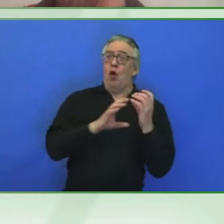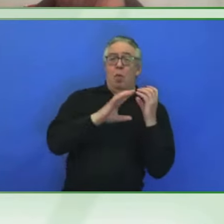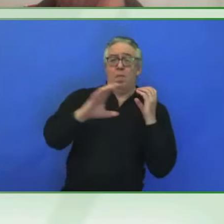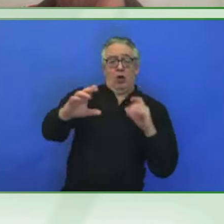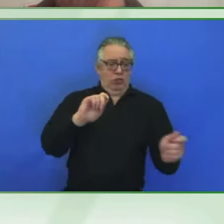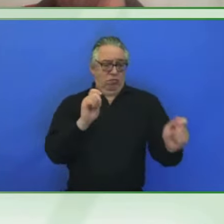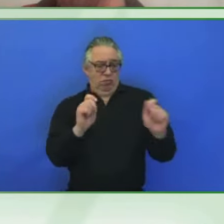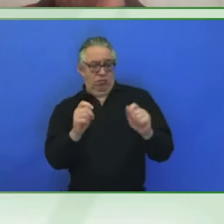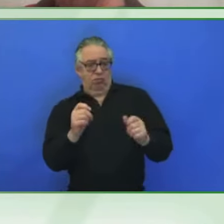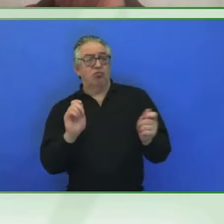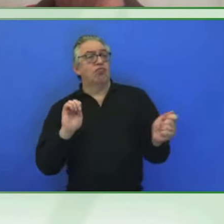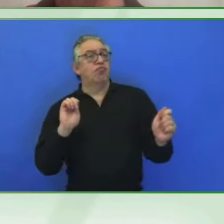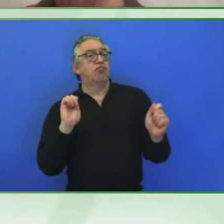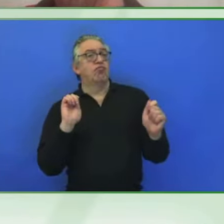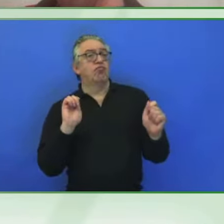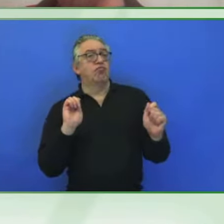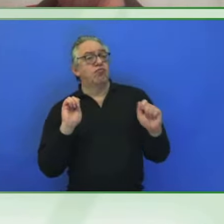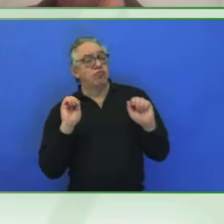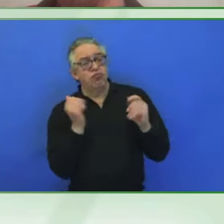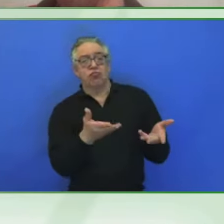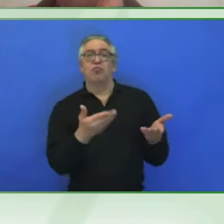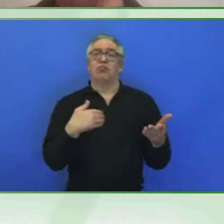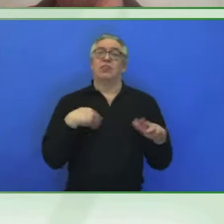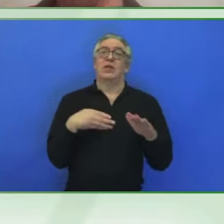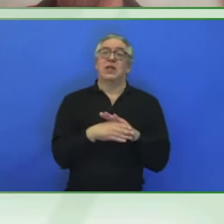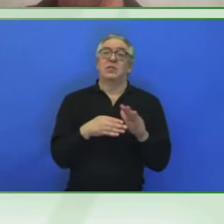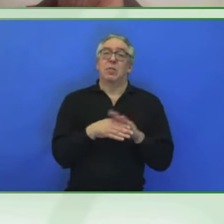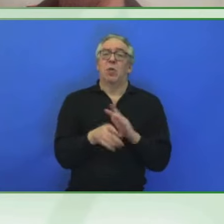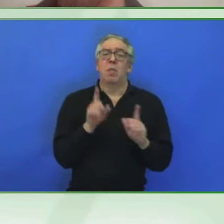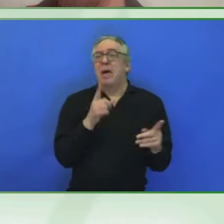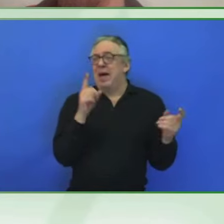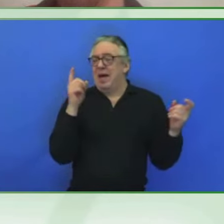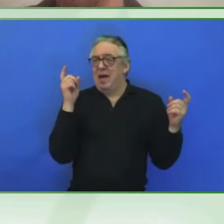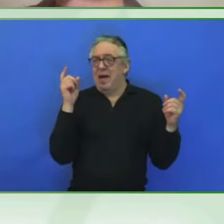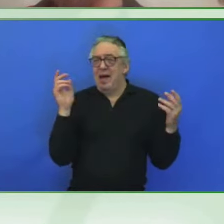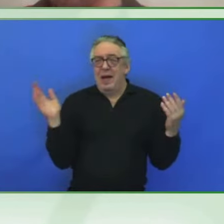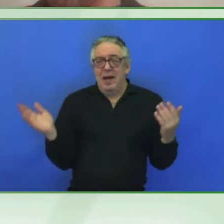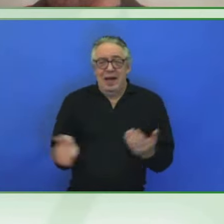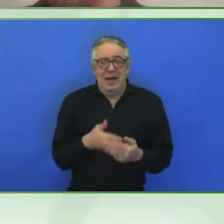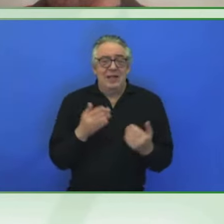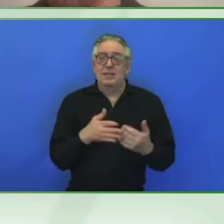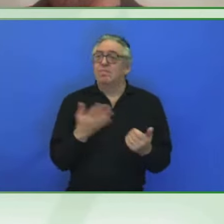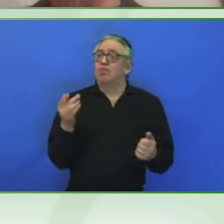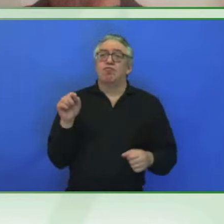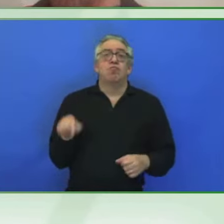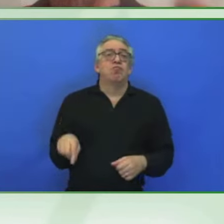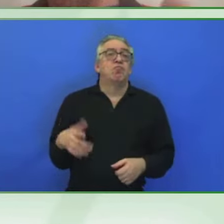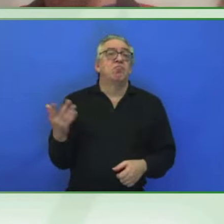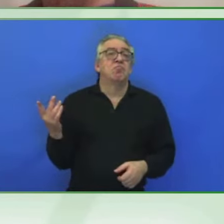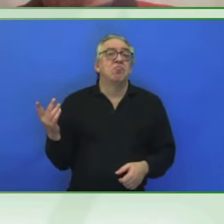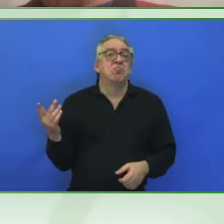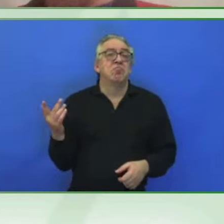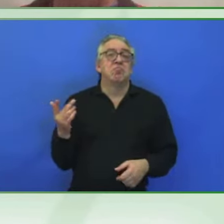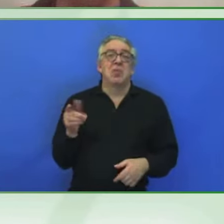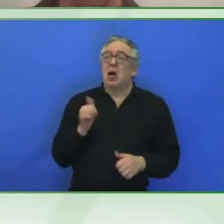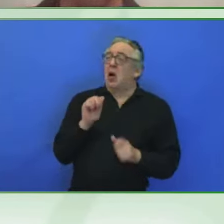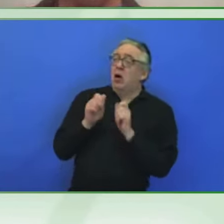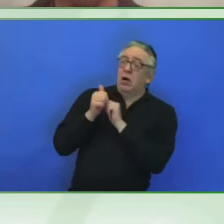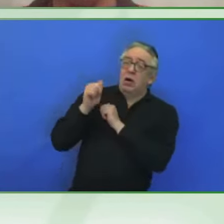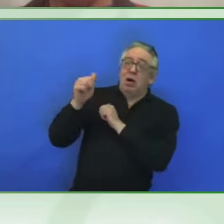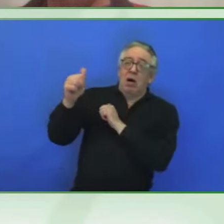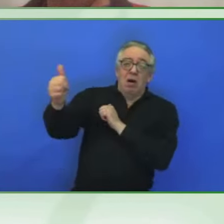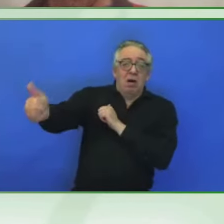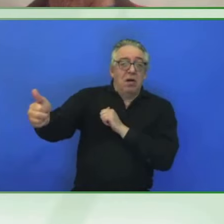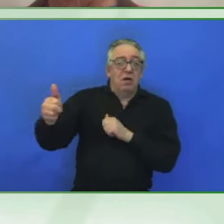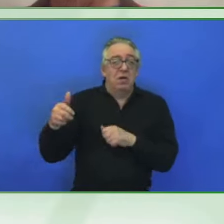got to be straightforward and uncomplicated, something that can be fixed in a township, in a rural environment with basic